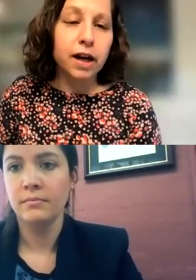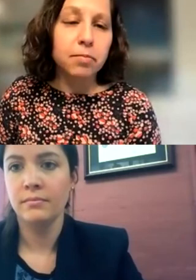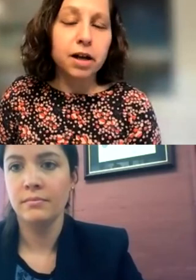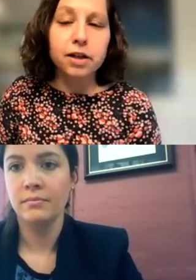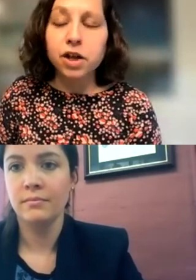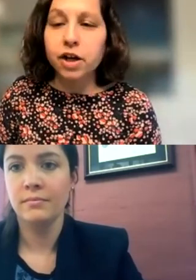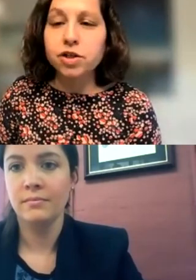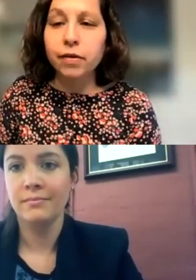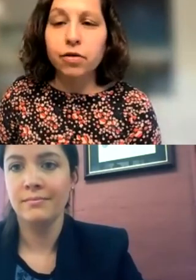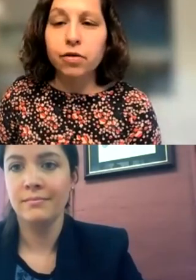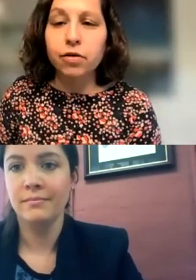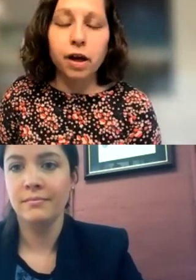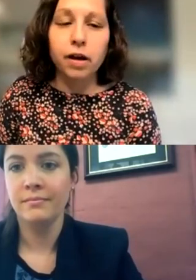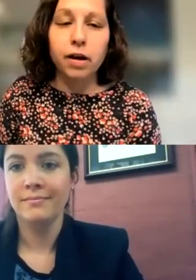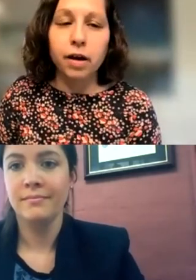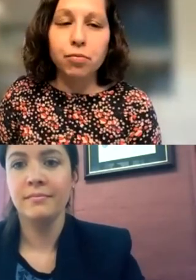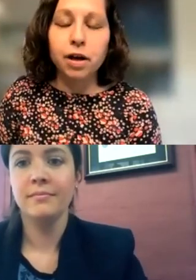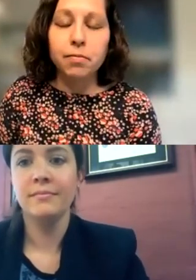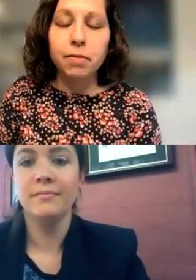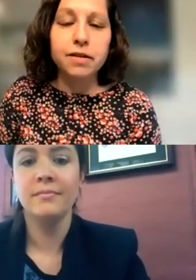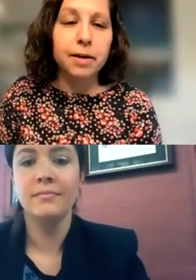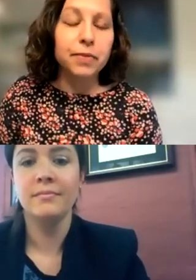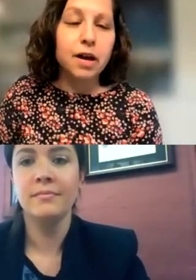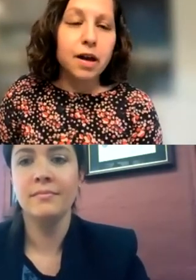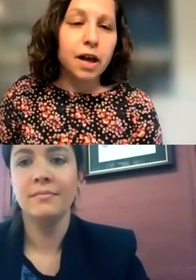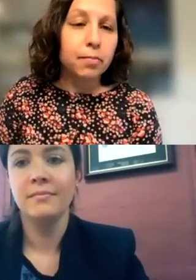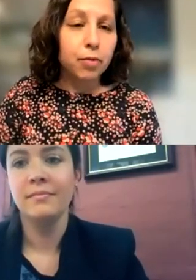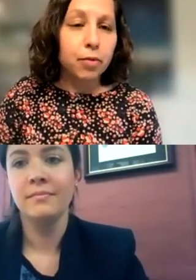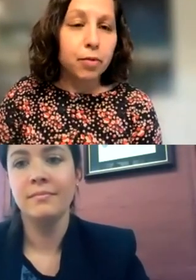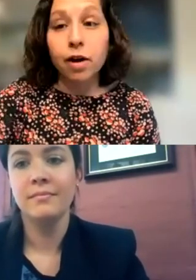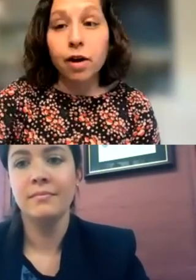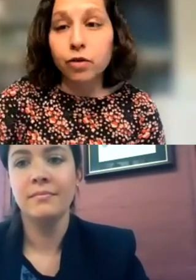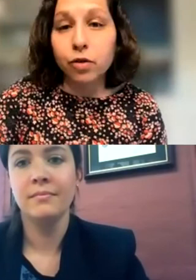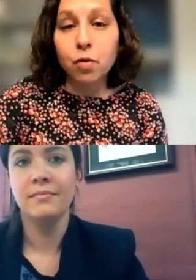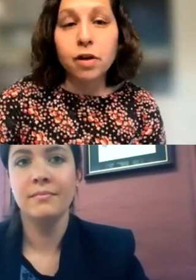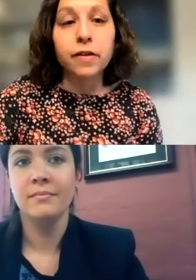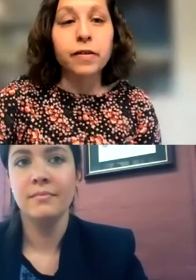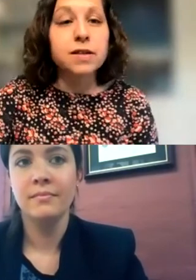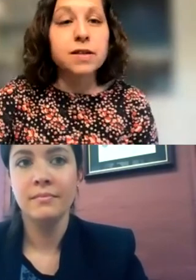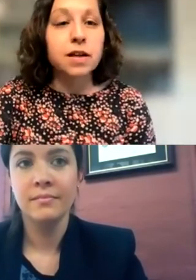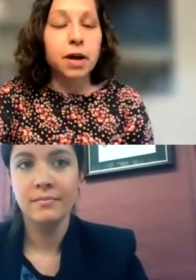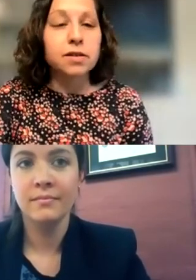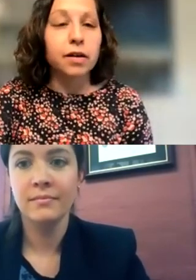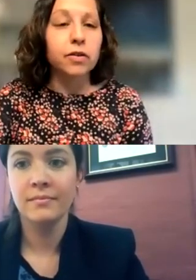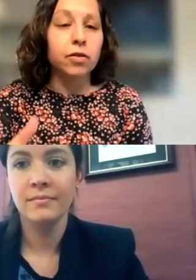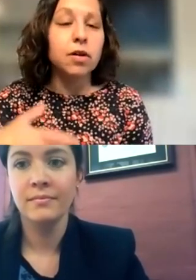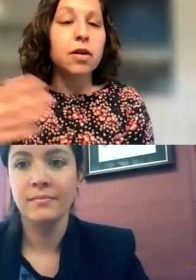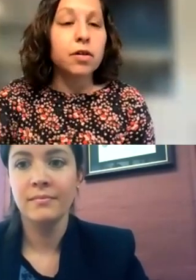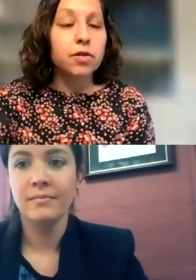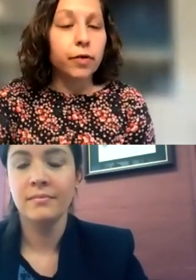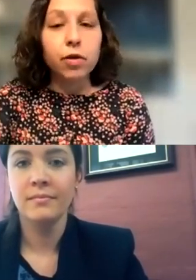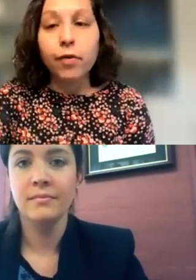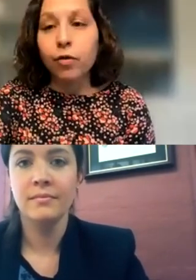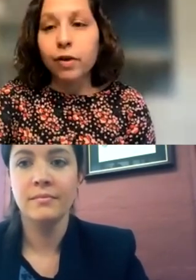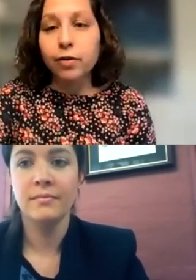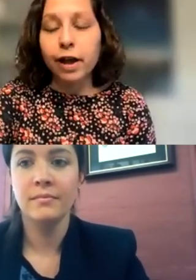training and medical education, I think is really pretty amazing. And I'm personally very grateful to the work that this team has done to